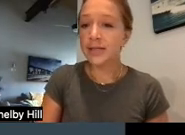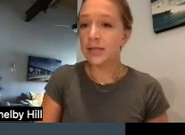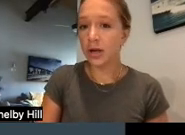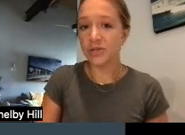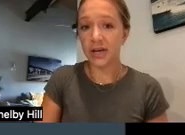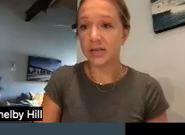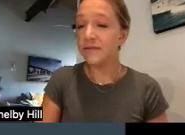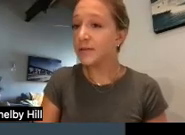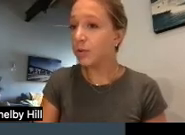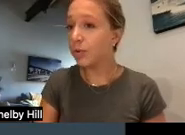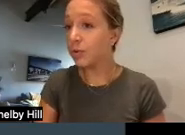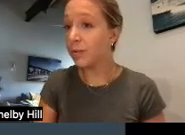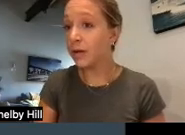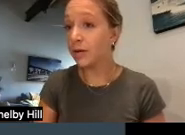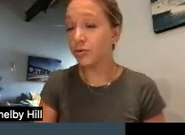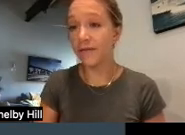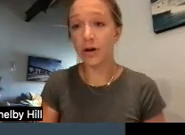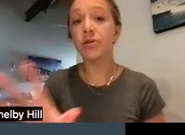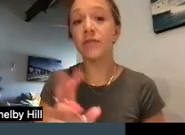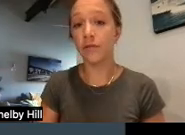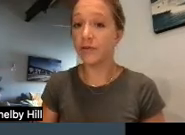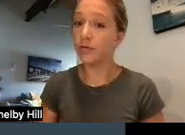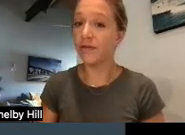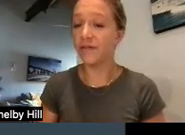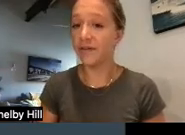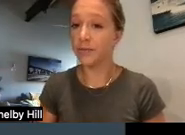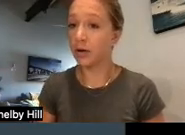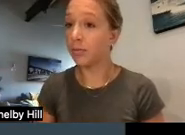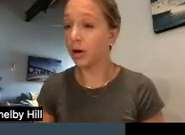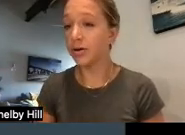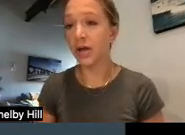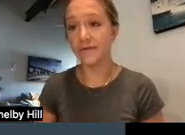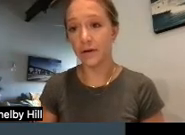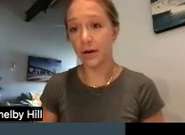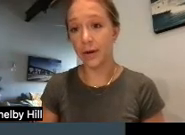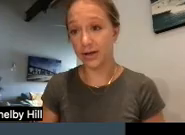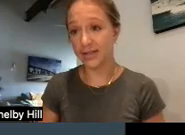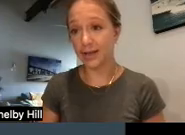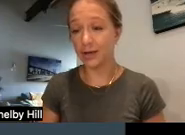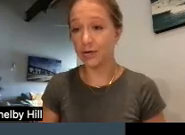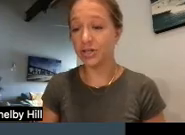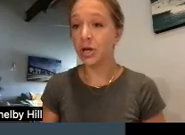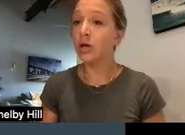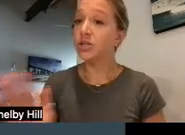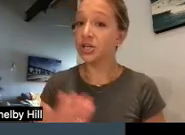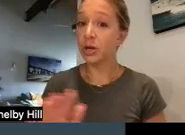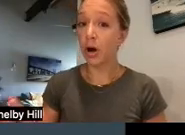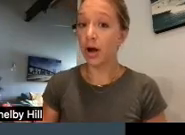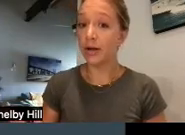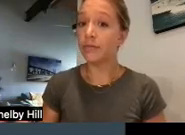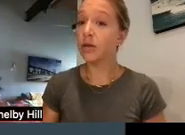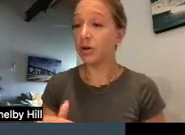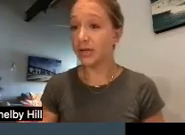So today's learning objectives, we will be doing a very brief overview of the 5 grammatical markers of American Sign Language,